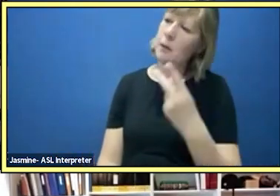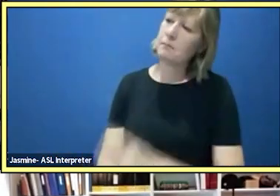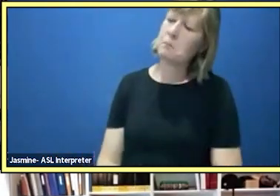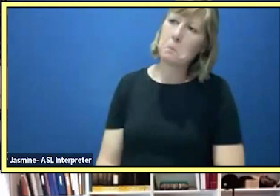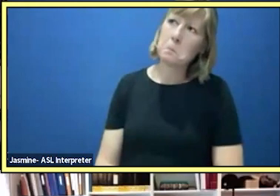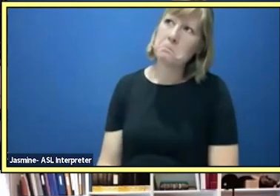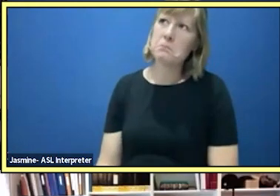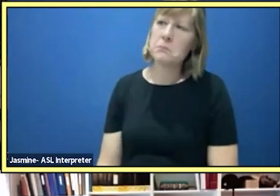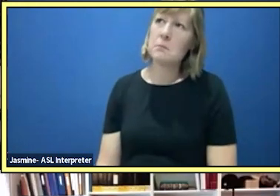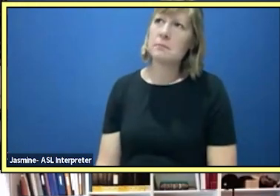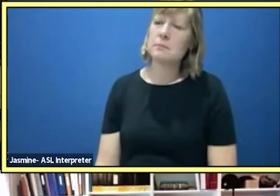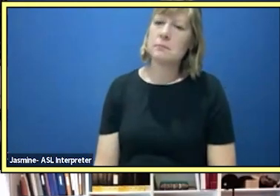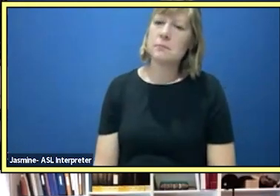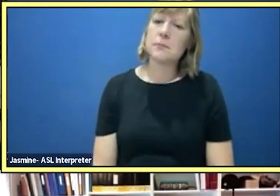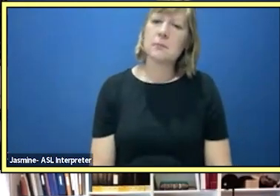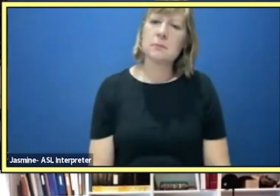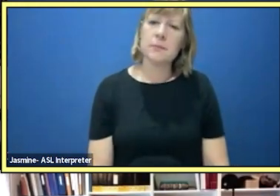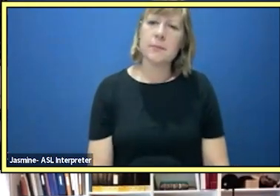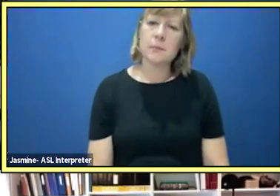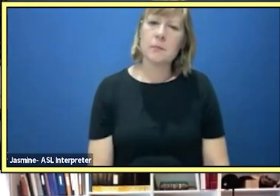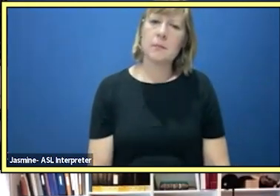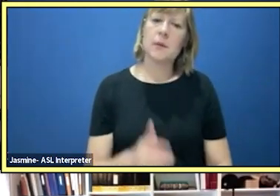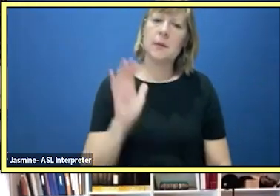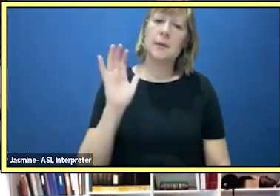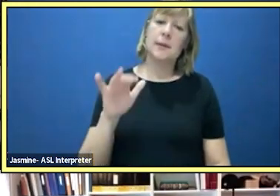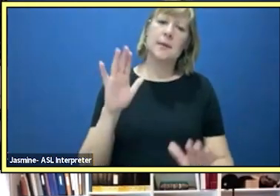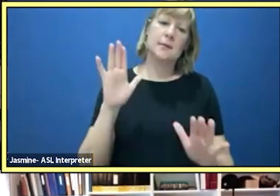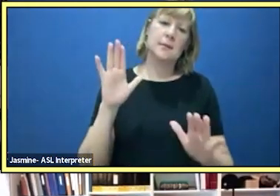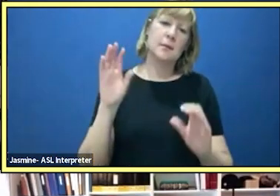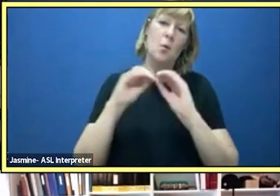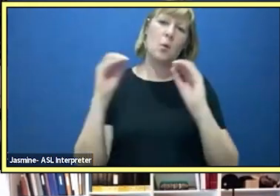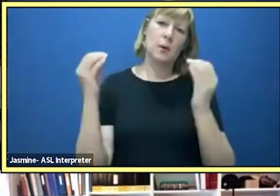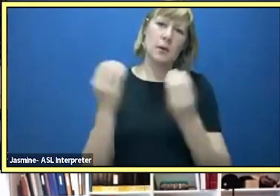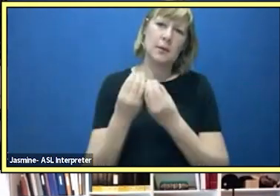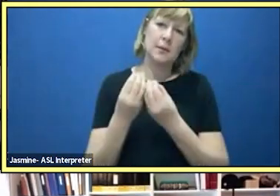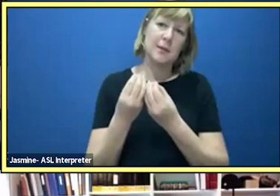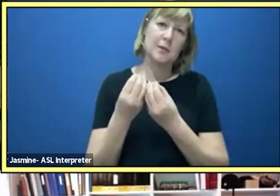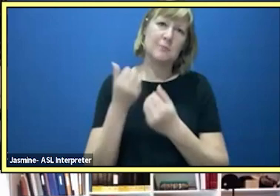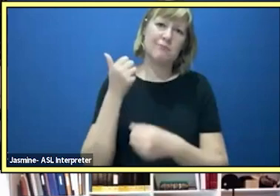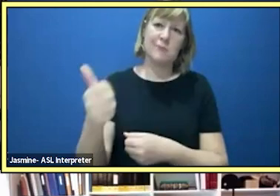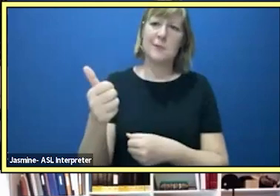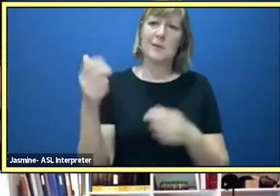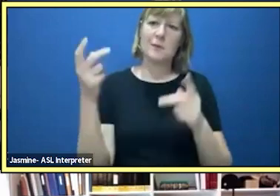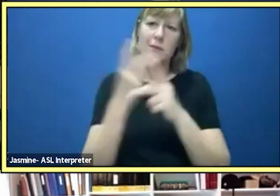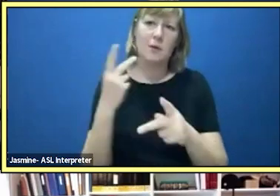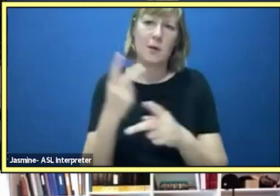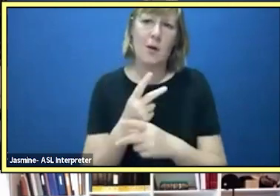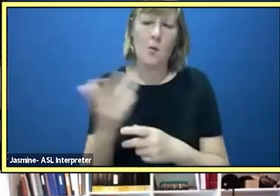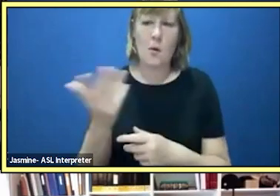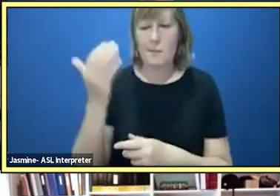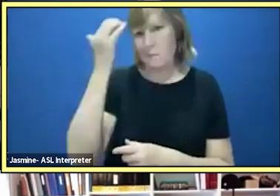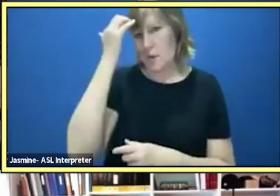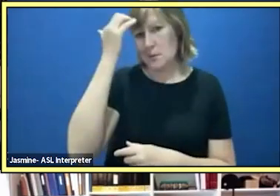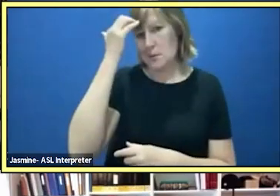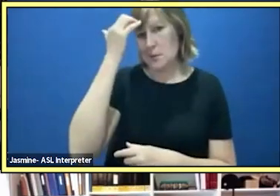That would be for the organization to figure out what makes the most sense for everybody